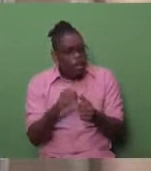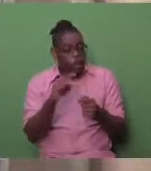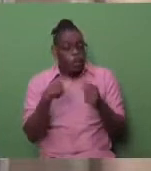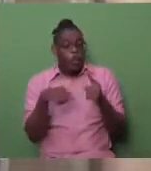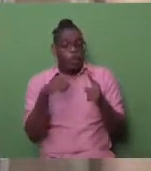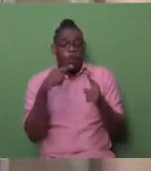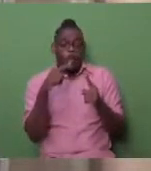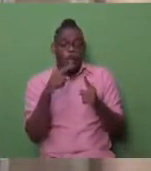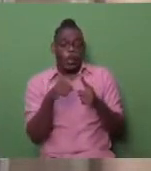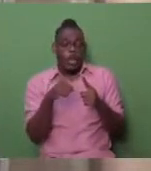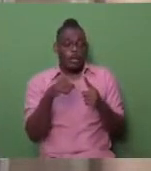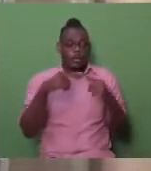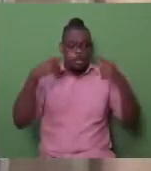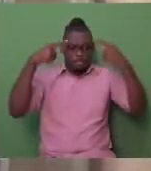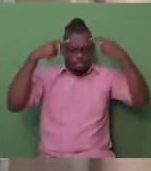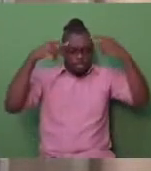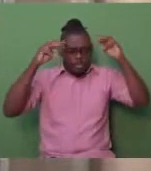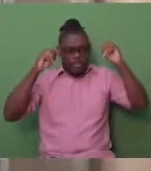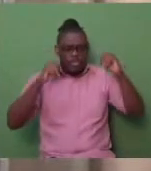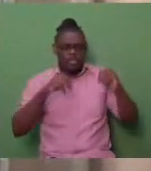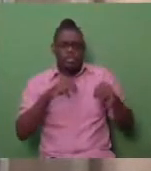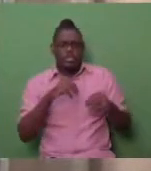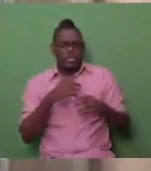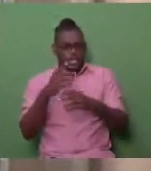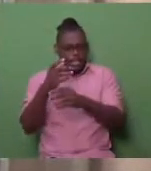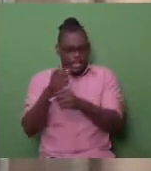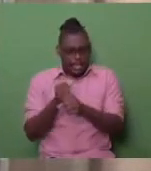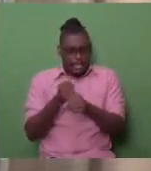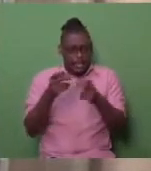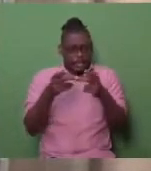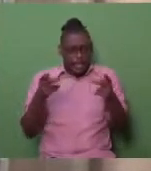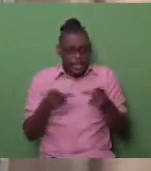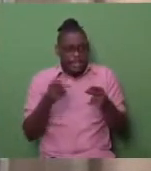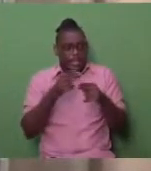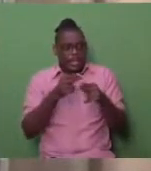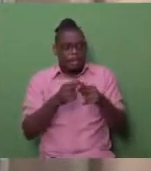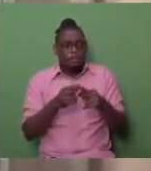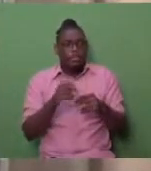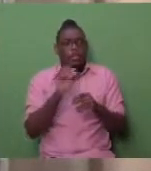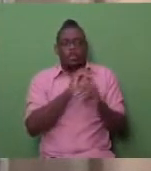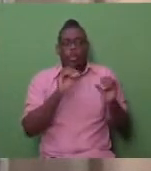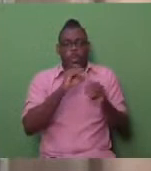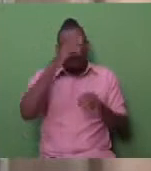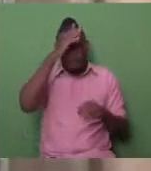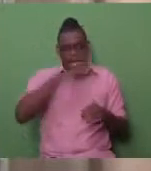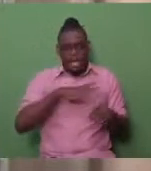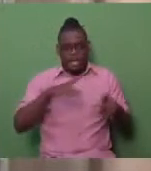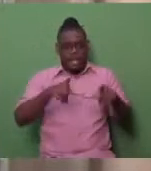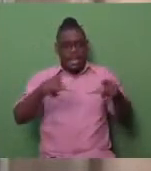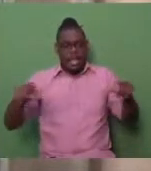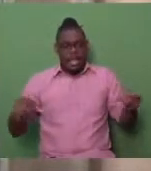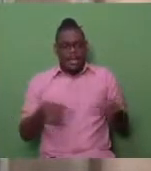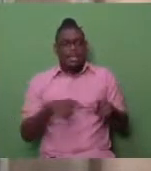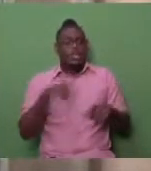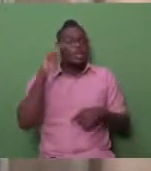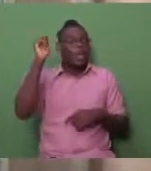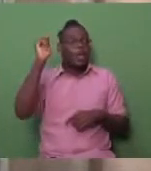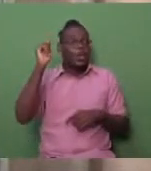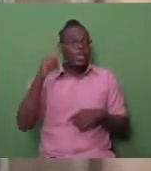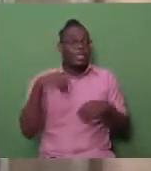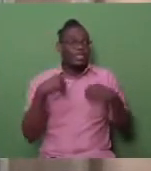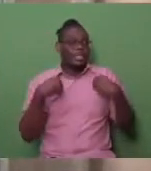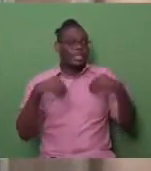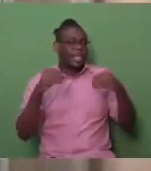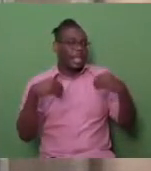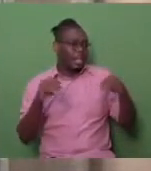sitting central bank governor turned a blind eye to his statutory and fiduciary obligations to Clico policyholders. Today,